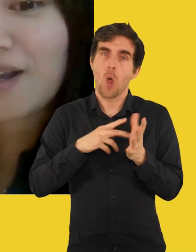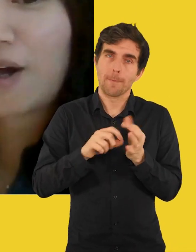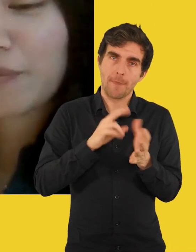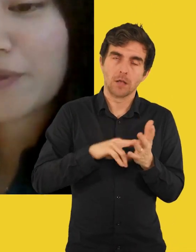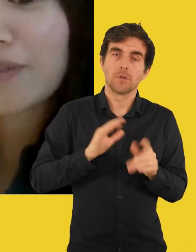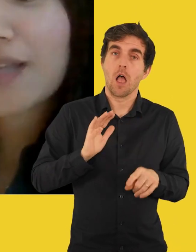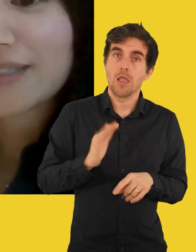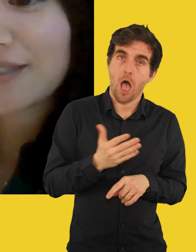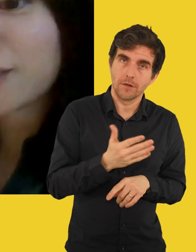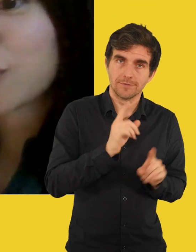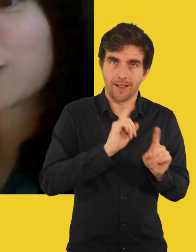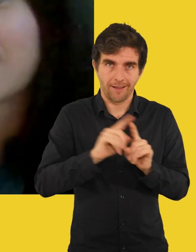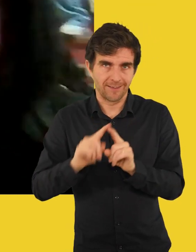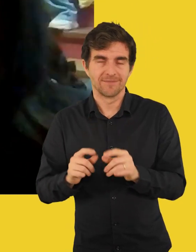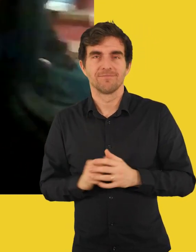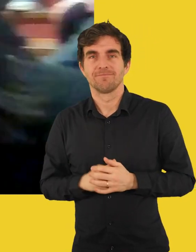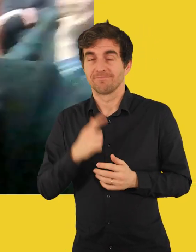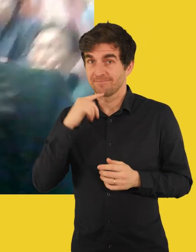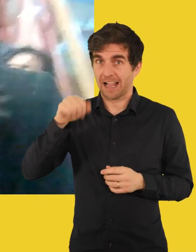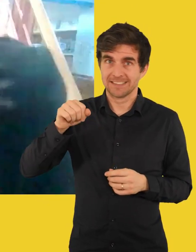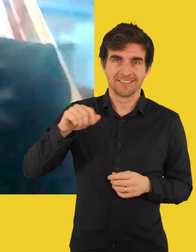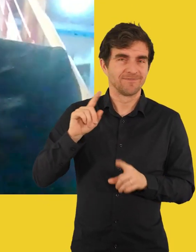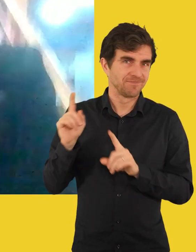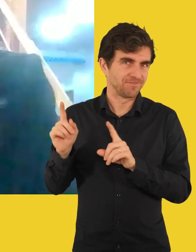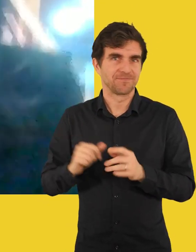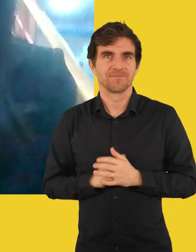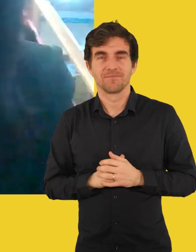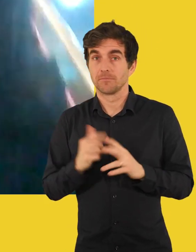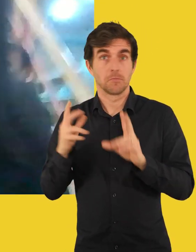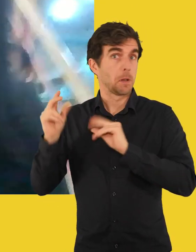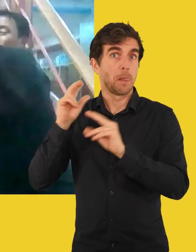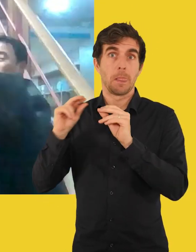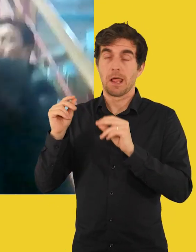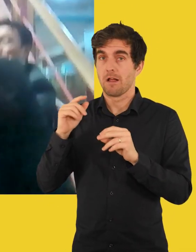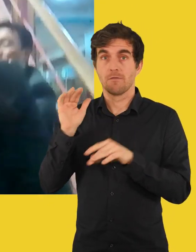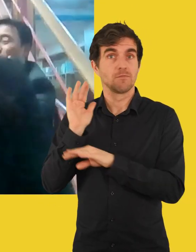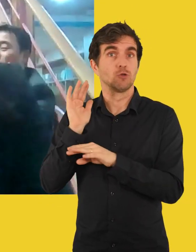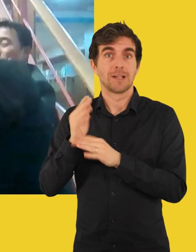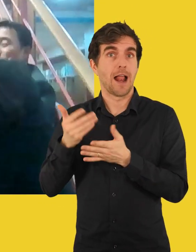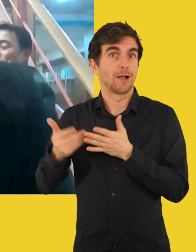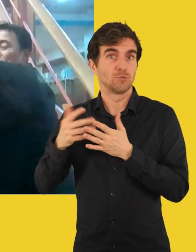and urban gardener Suji Supa. Yes.